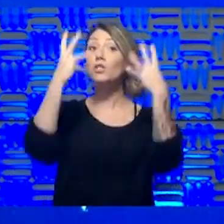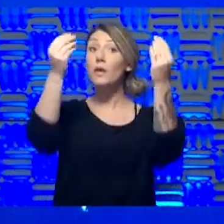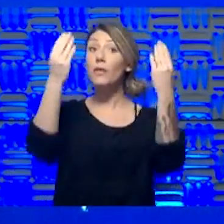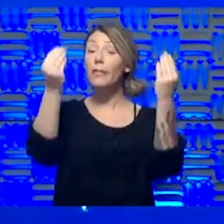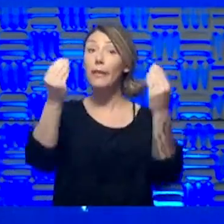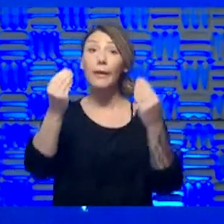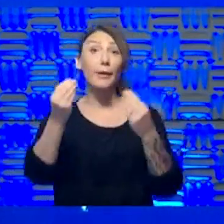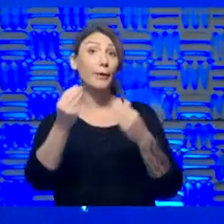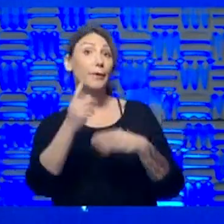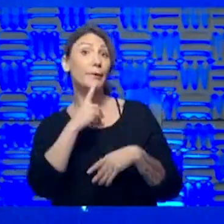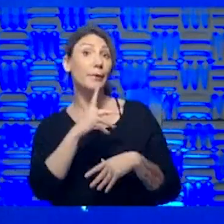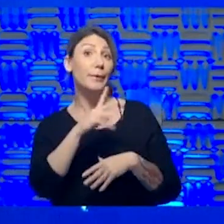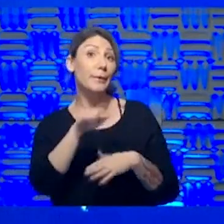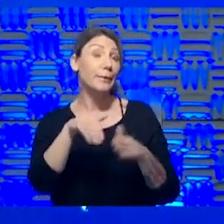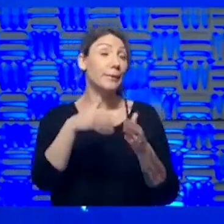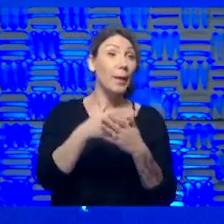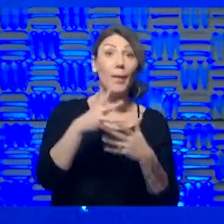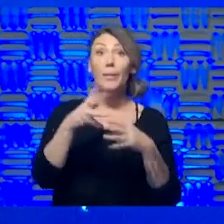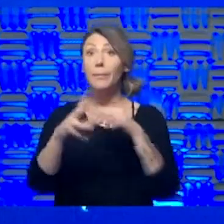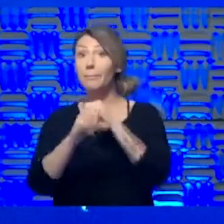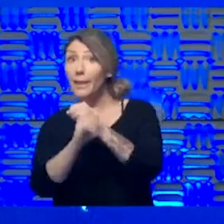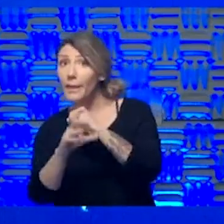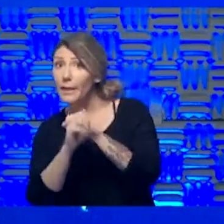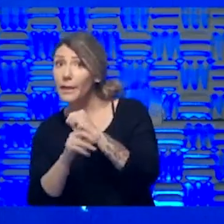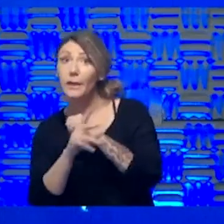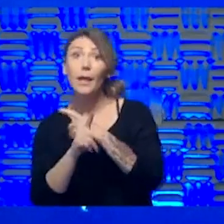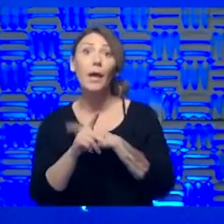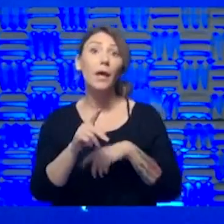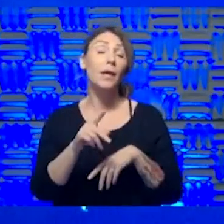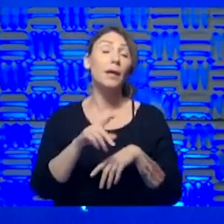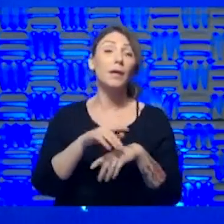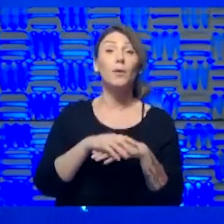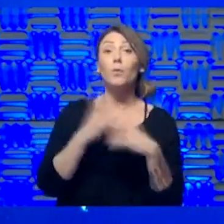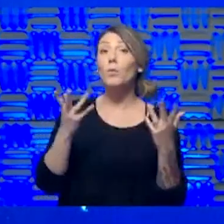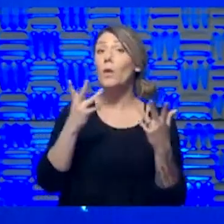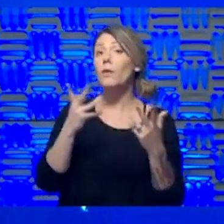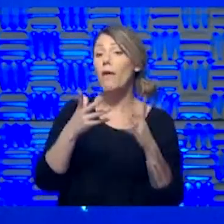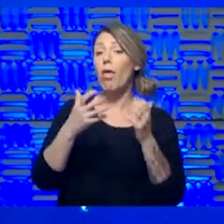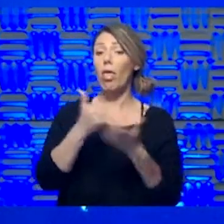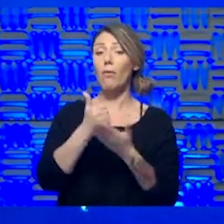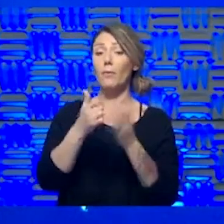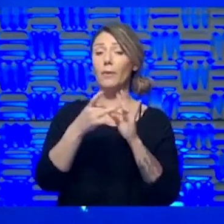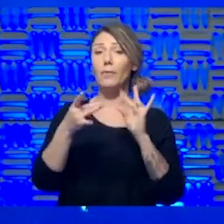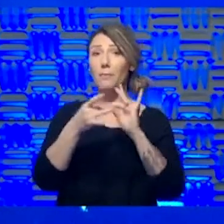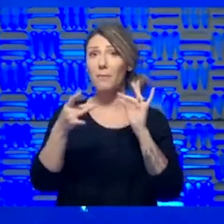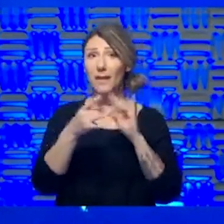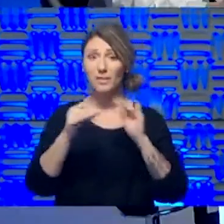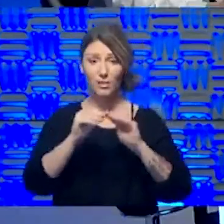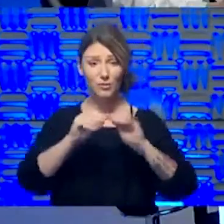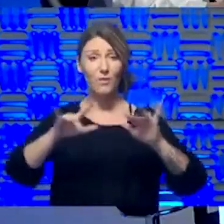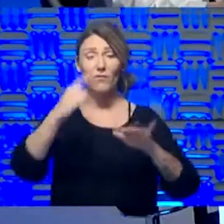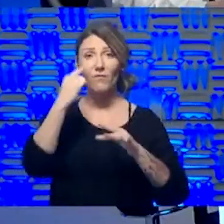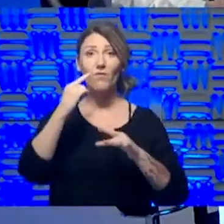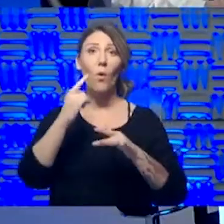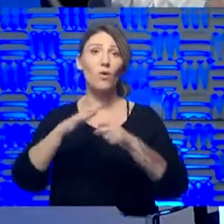reporters and media, thanks so much for being part of this and helping us with the messaging around coronavirus.